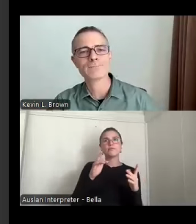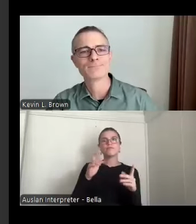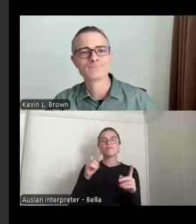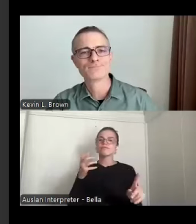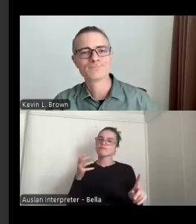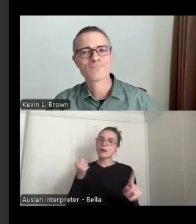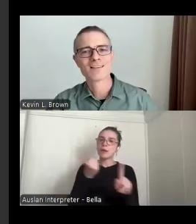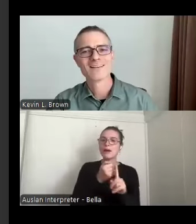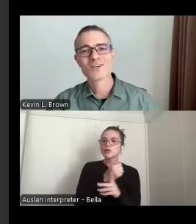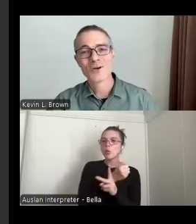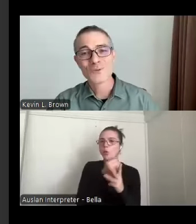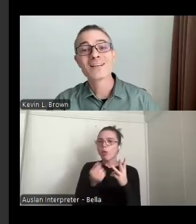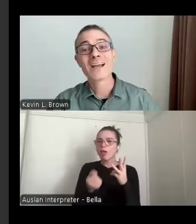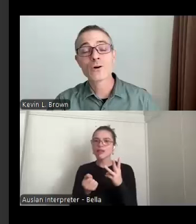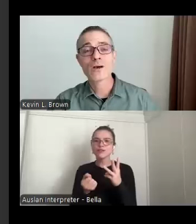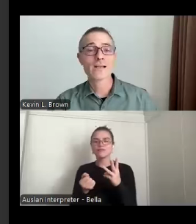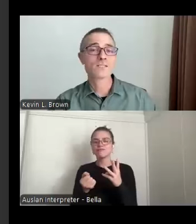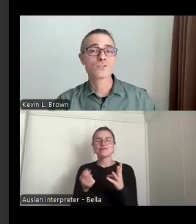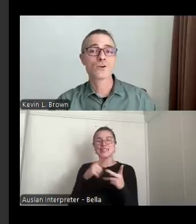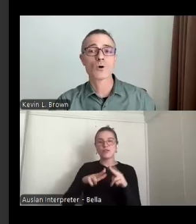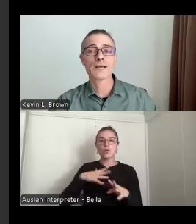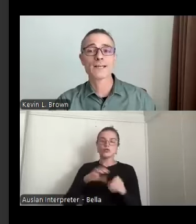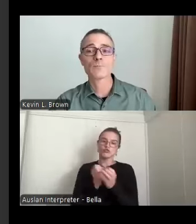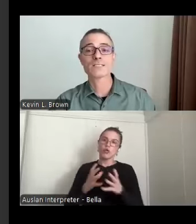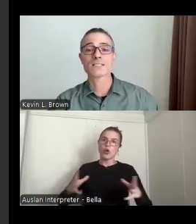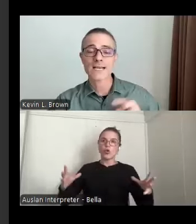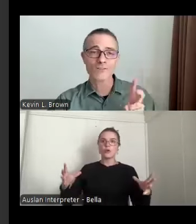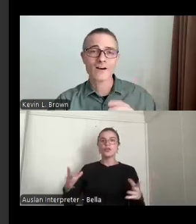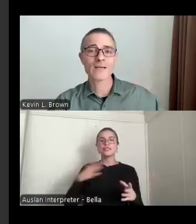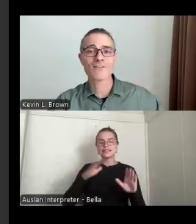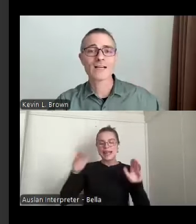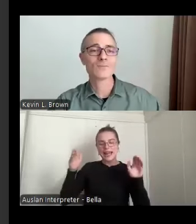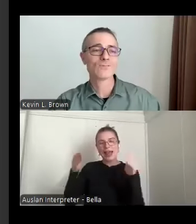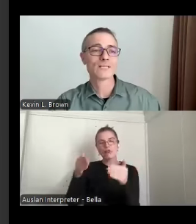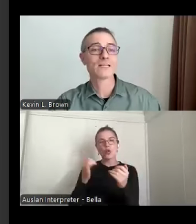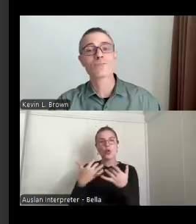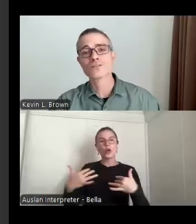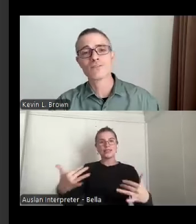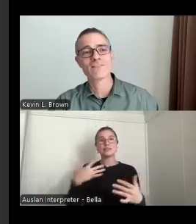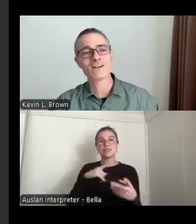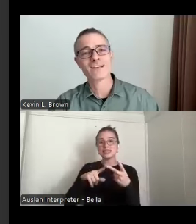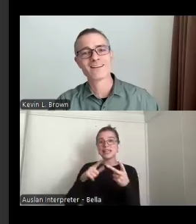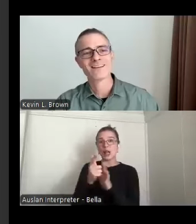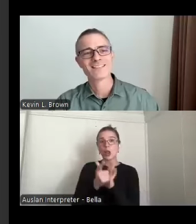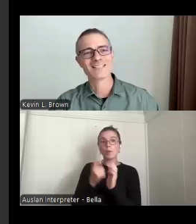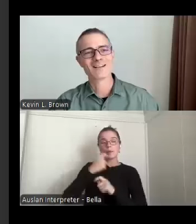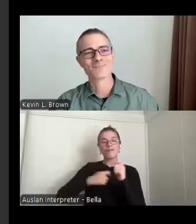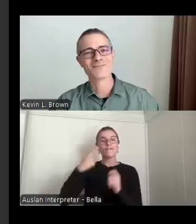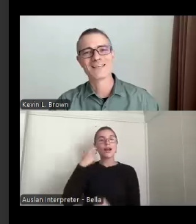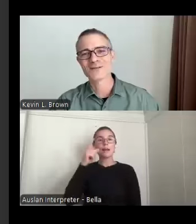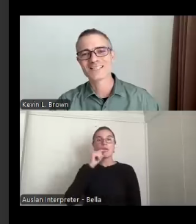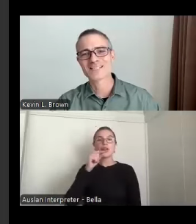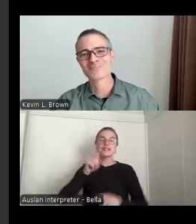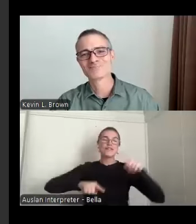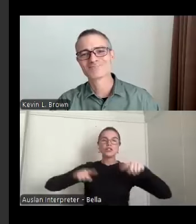significantly. So narrow the audiences for your brand, because the second law of being findable is that diversified funding is a